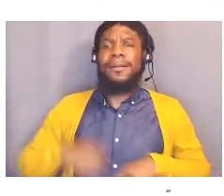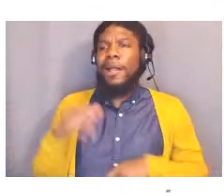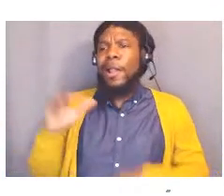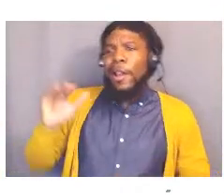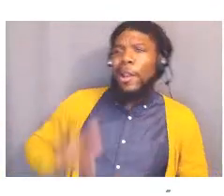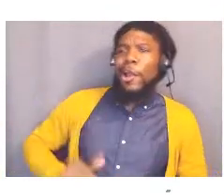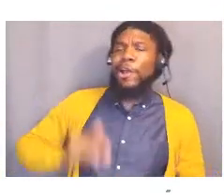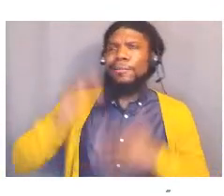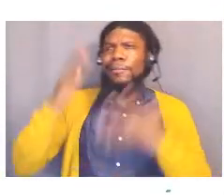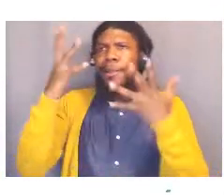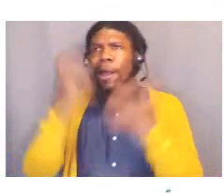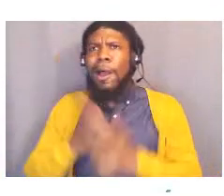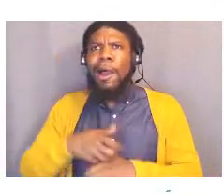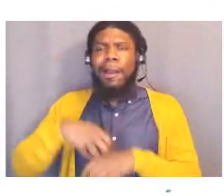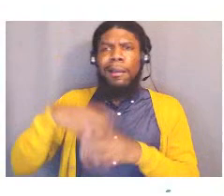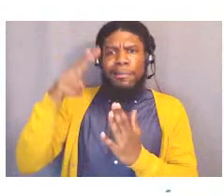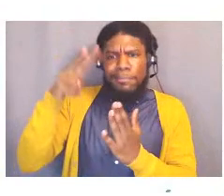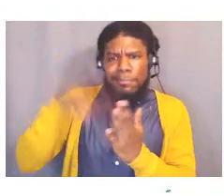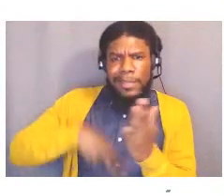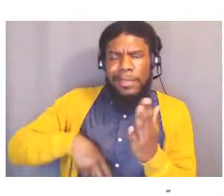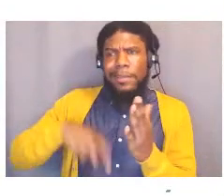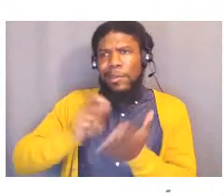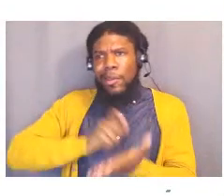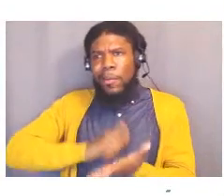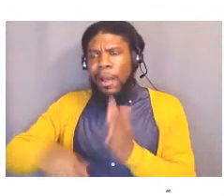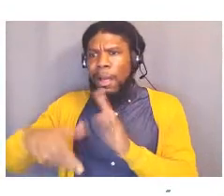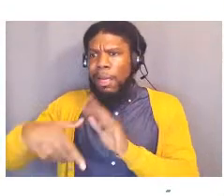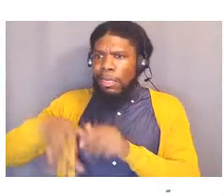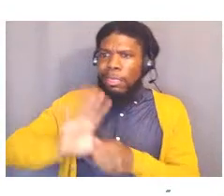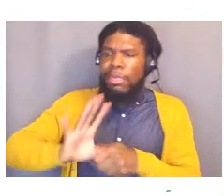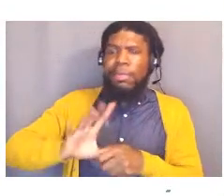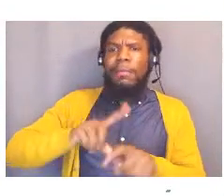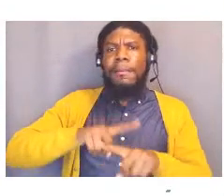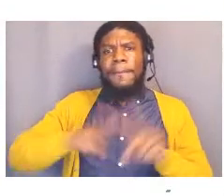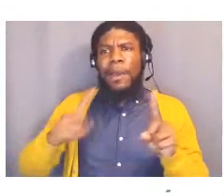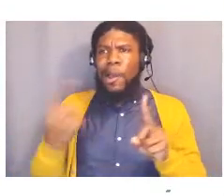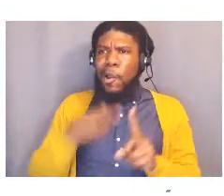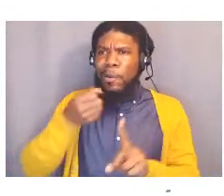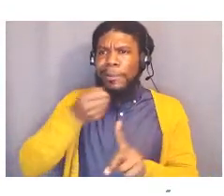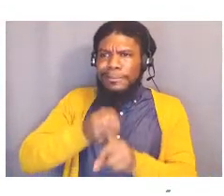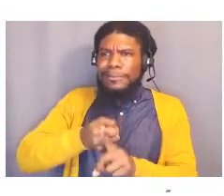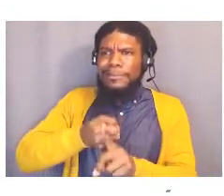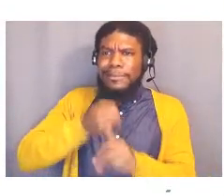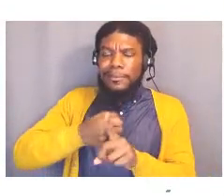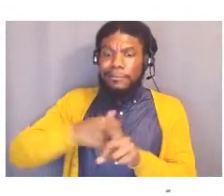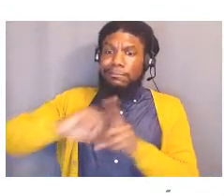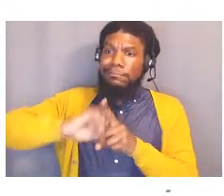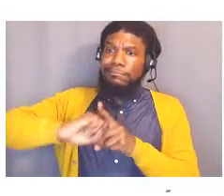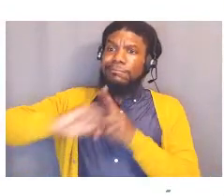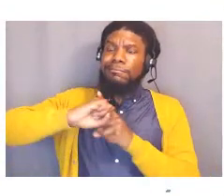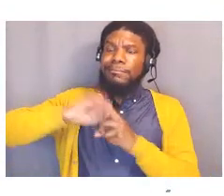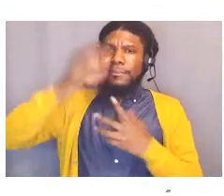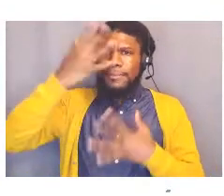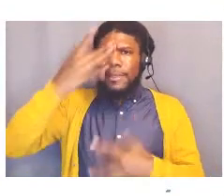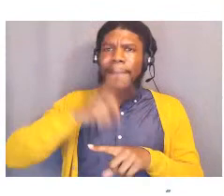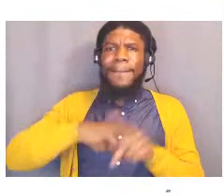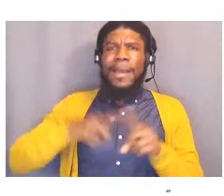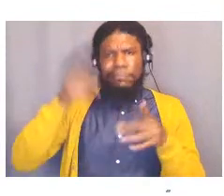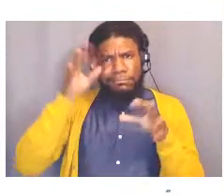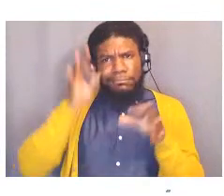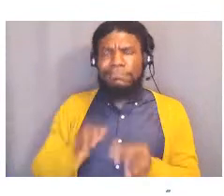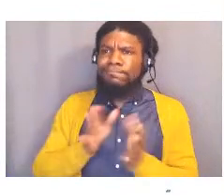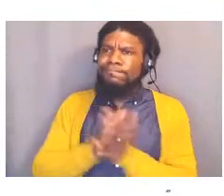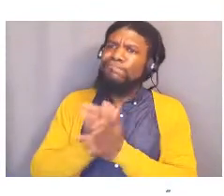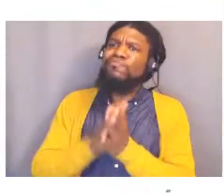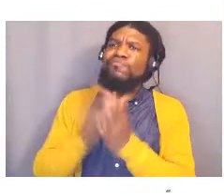write, always sick. But I decided that I wasn't going to let nothing stop me, and I got my freedom. I went to